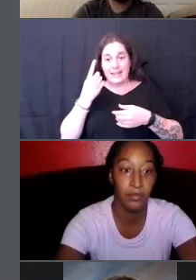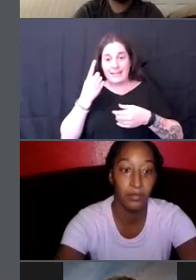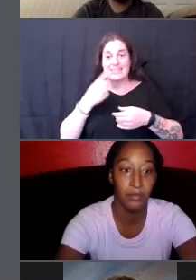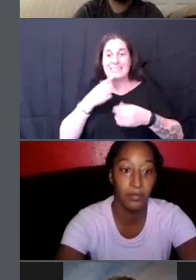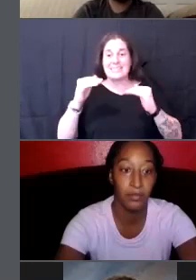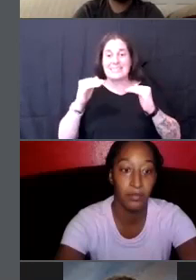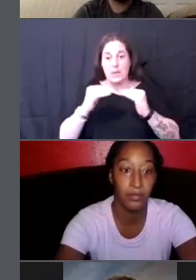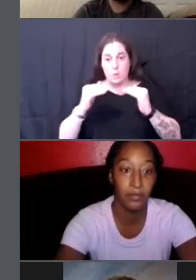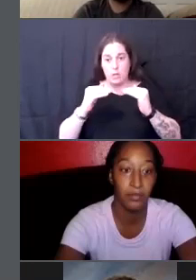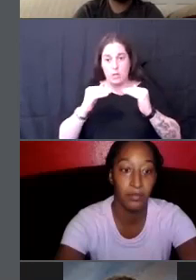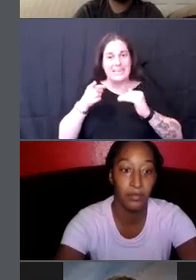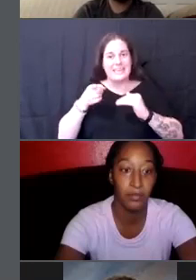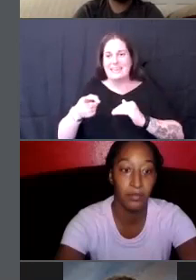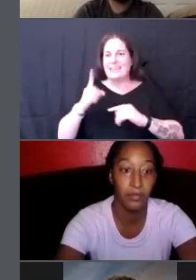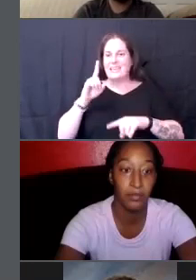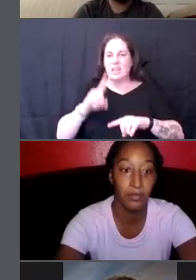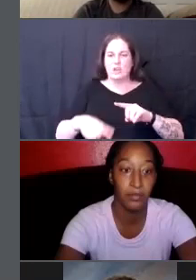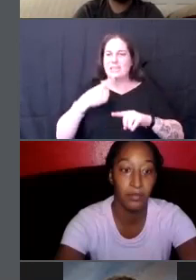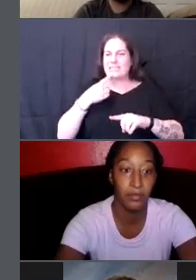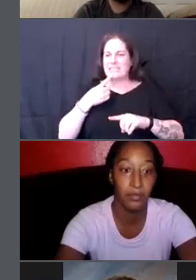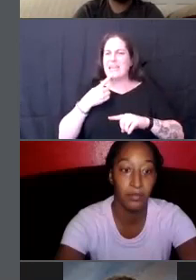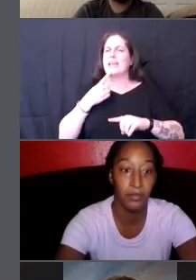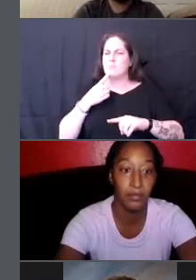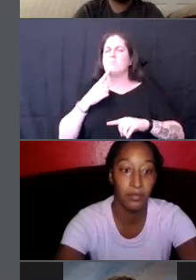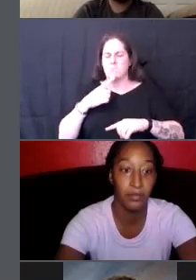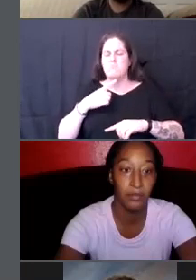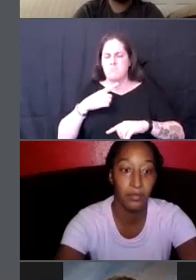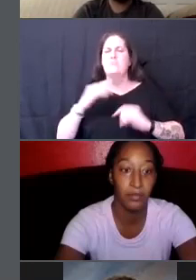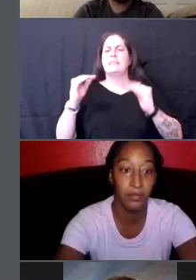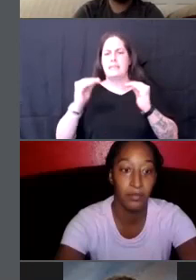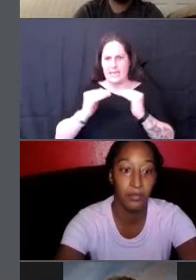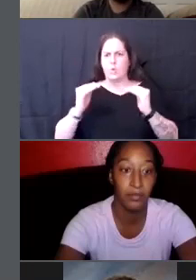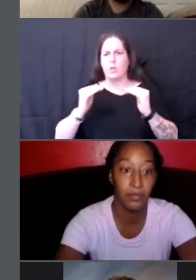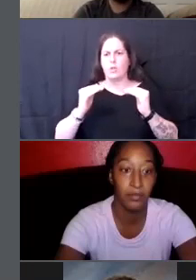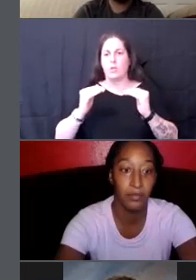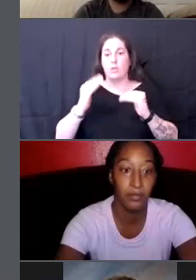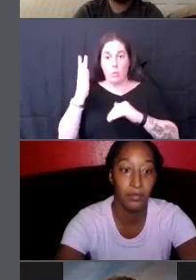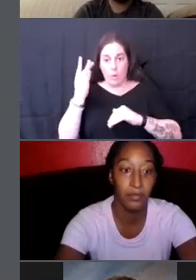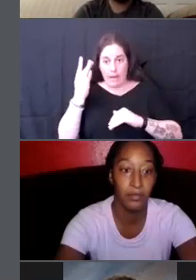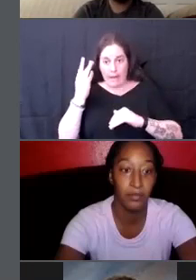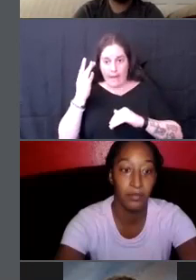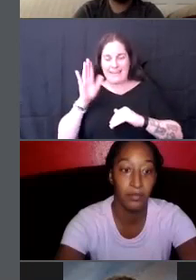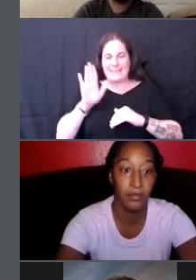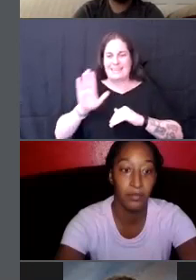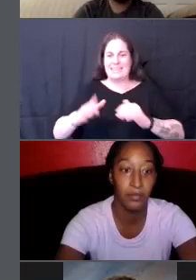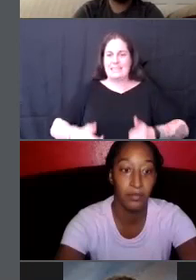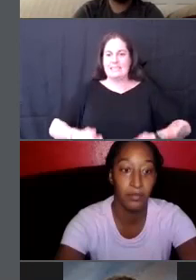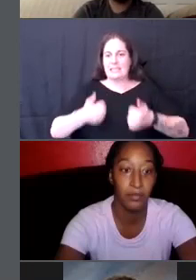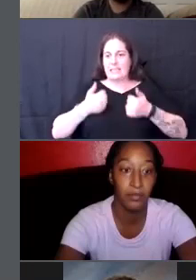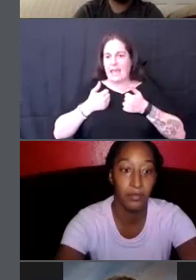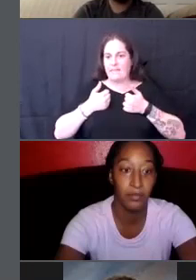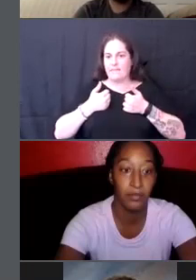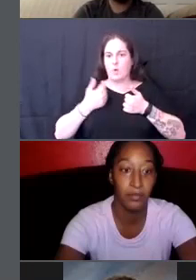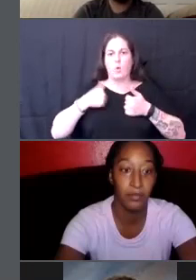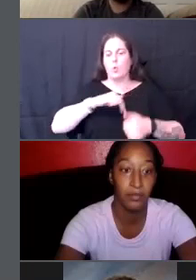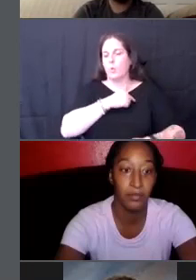to say definitively equal to. And that is because during his lifetime, we did not know the mass of the earth.